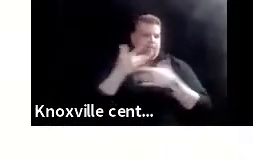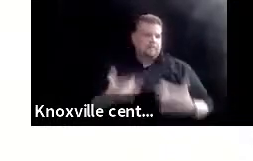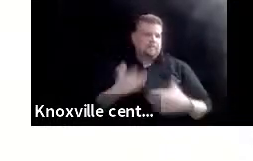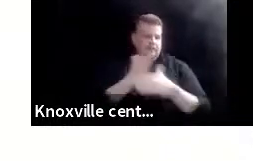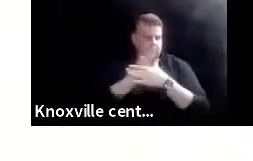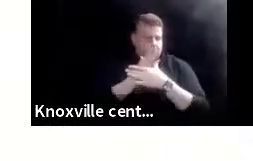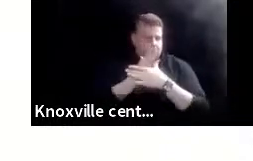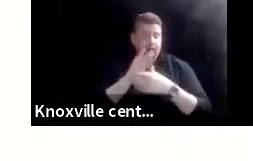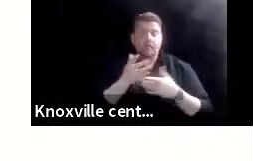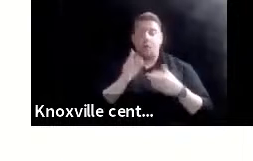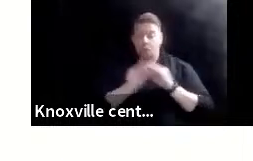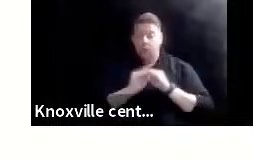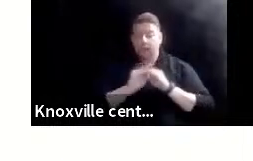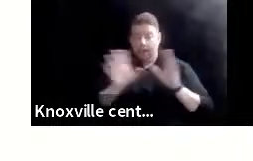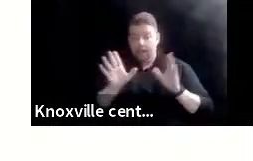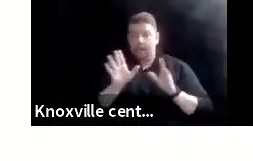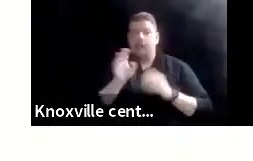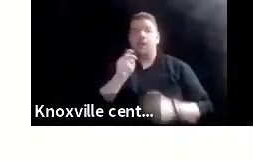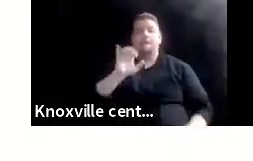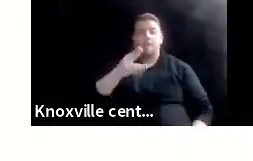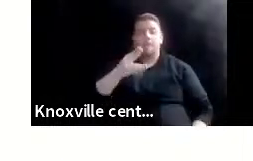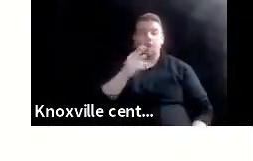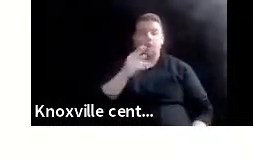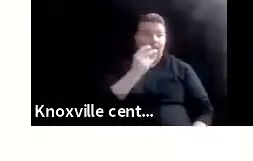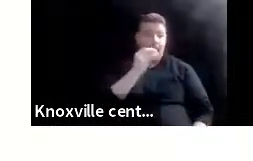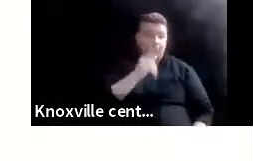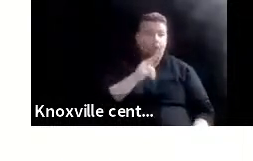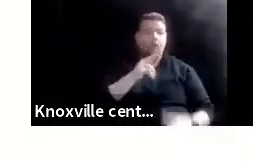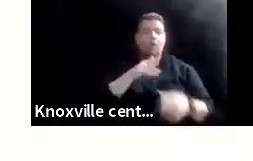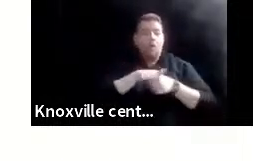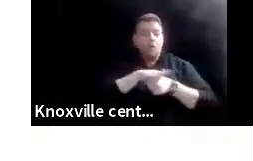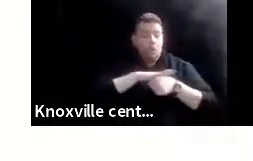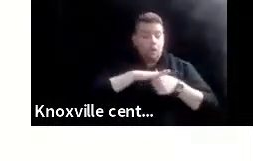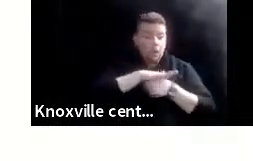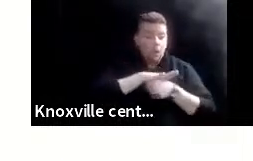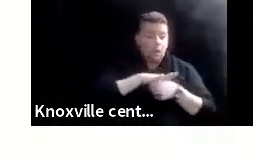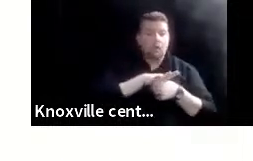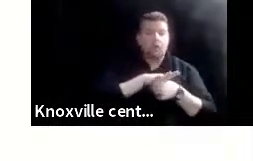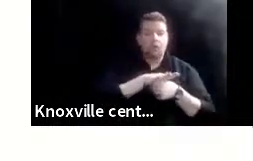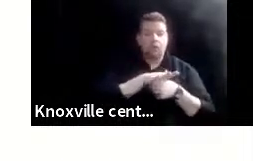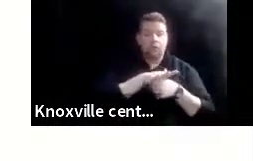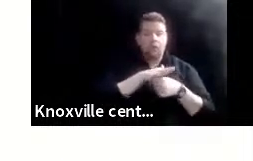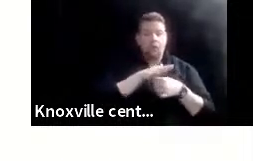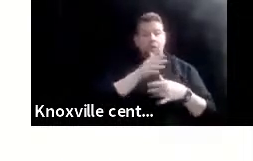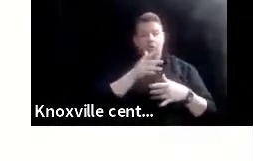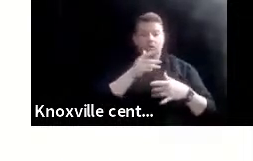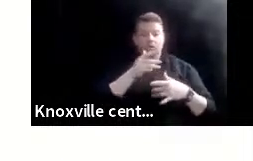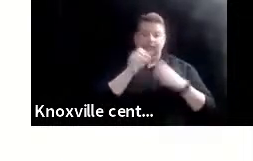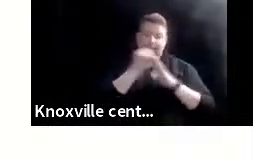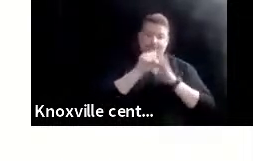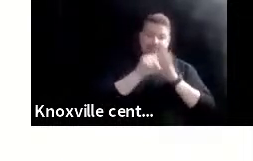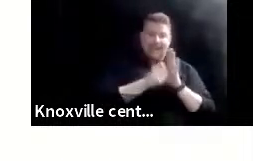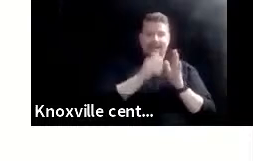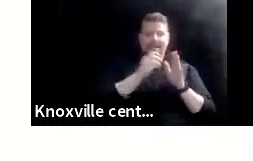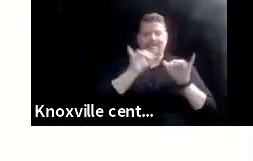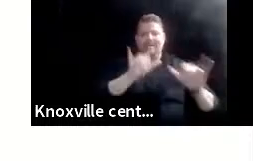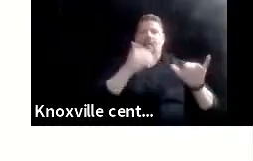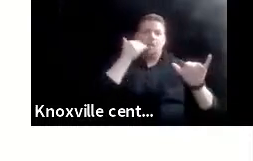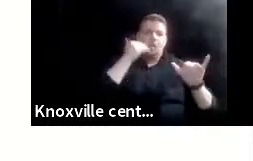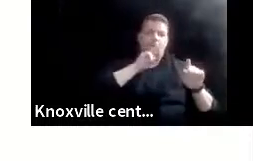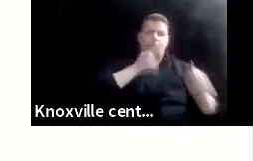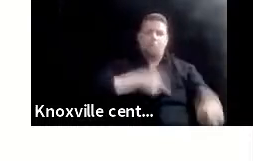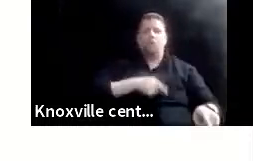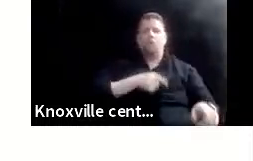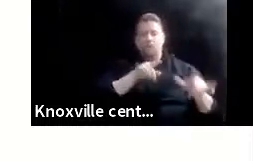clearly see there is back in March and April, when the local and then the subsequent state safer at home orders were